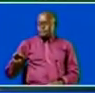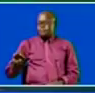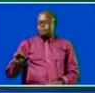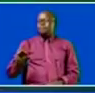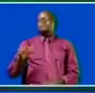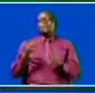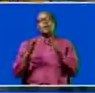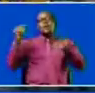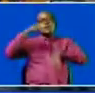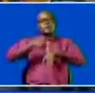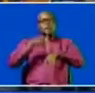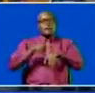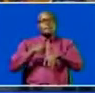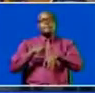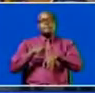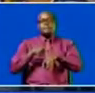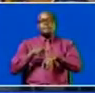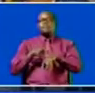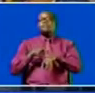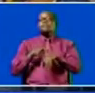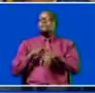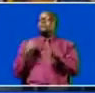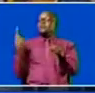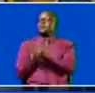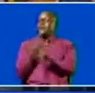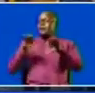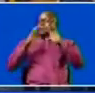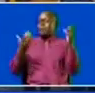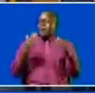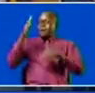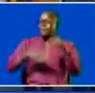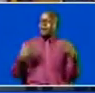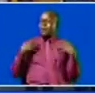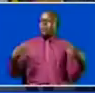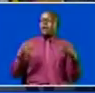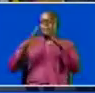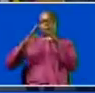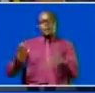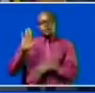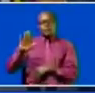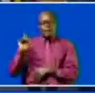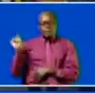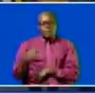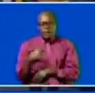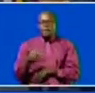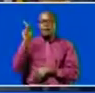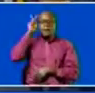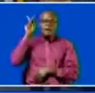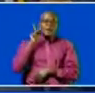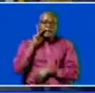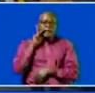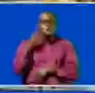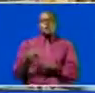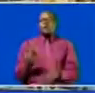Quite a long time and seemingly world apart from their usual leafy suburbs of Muthaiga, Karen, Kitisuru